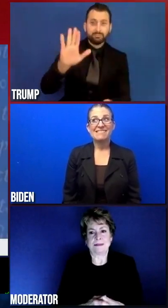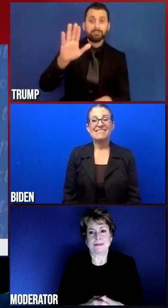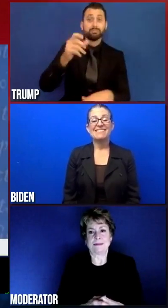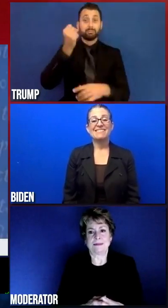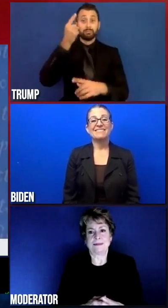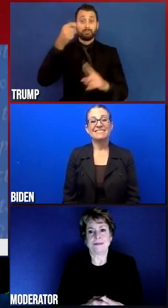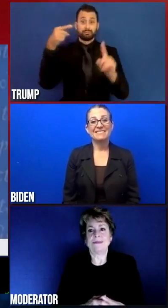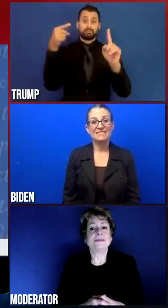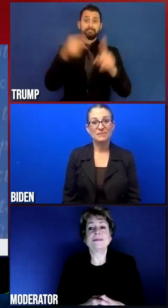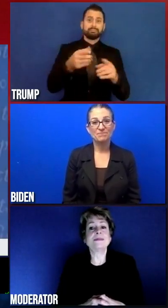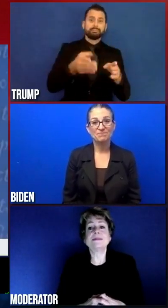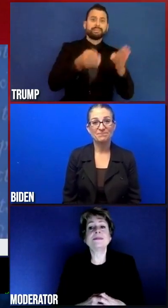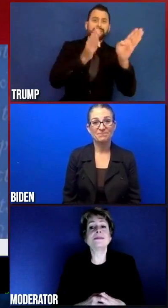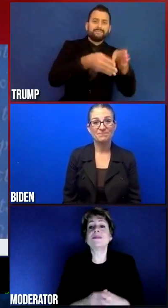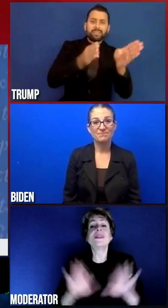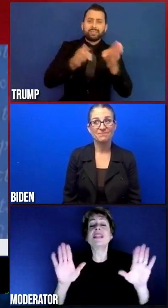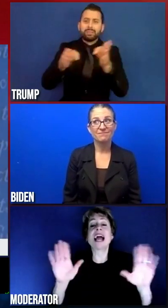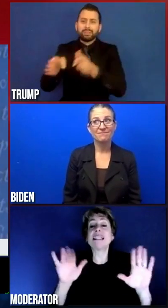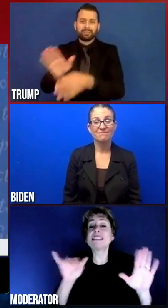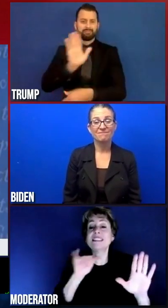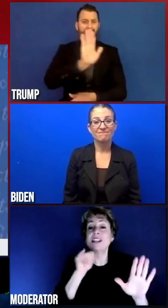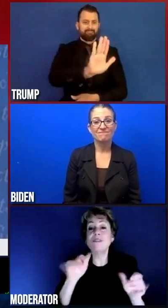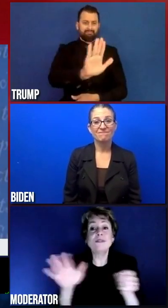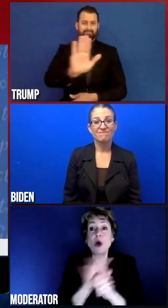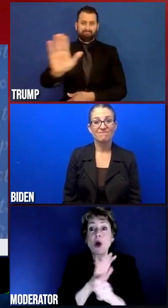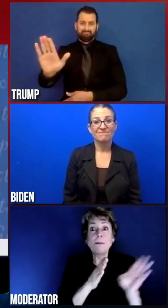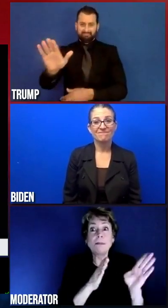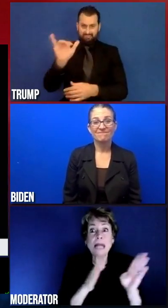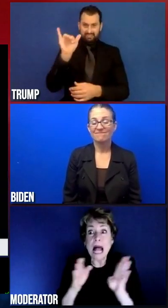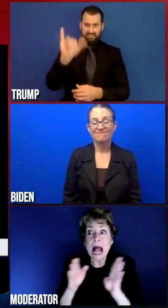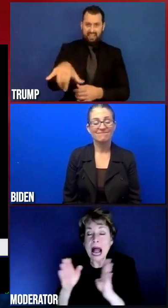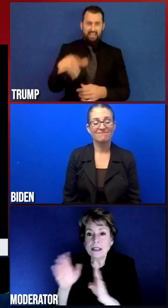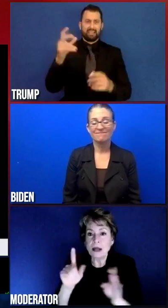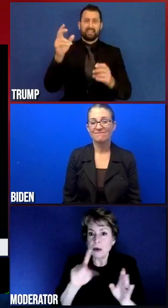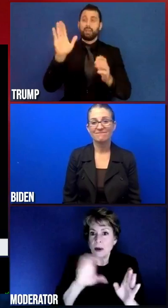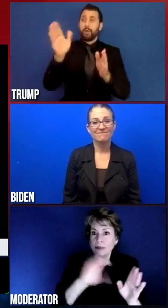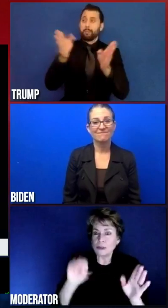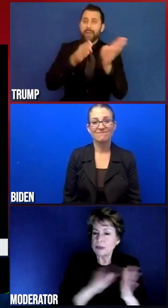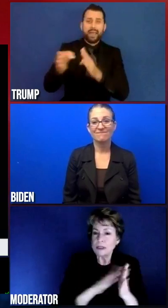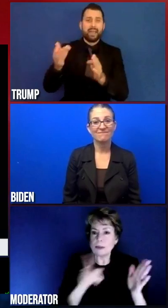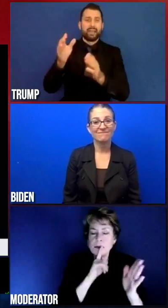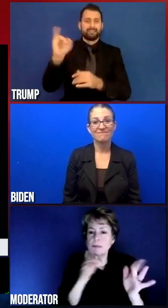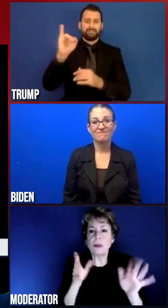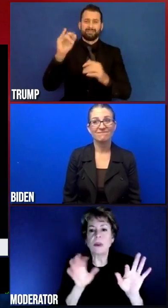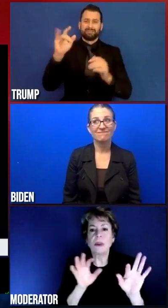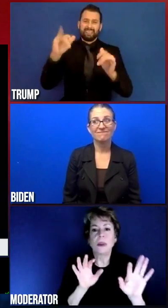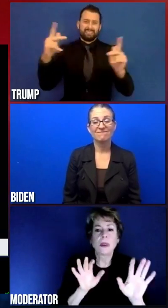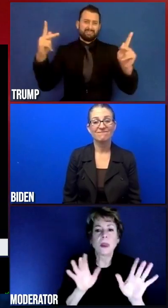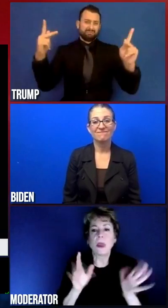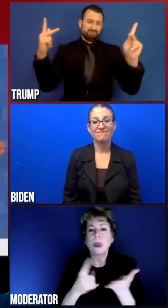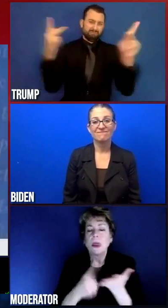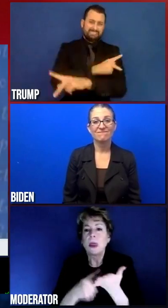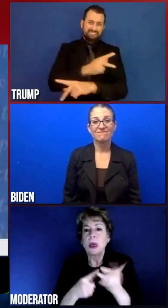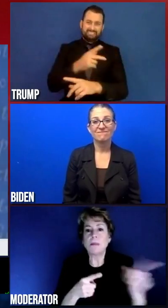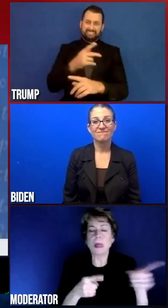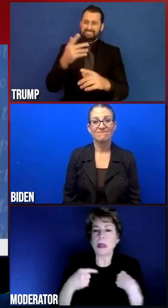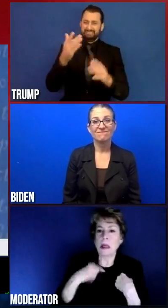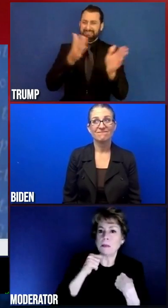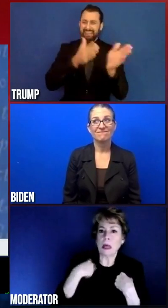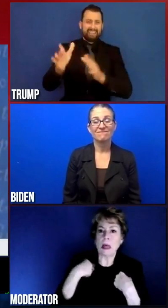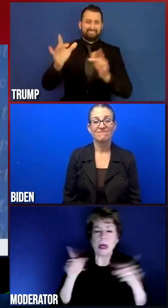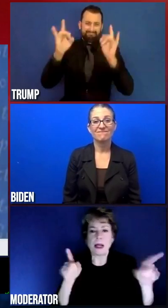is absolutely a big thing. That was the worst I part of didn't ask, Obamacare. Sir, Chris, you're that was the debating him, worst not part of me. Obamacare. Let me ask my Well, question. I'll ask Joe.